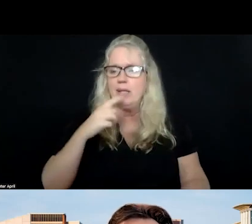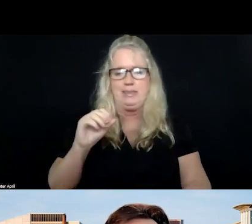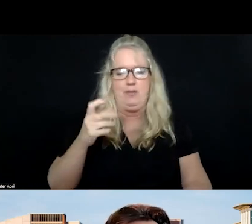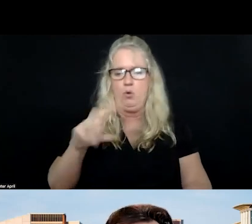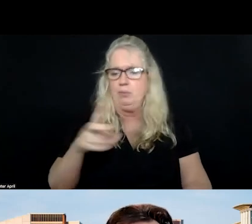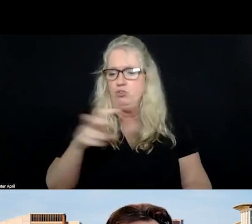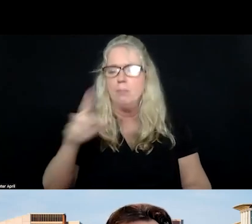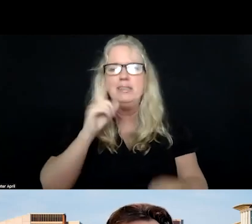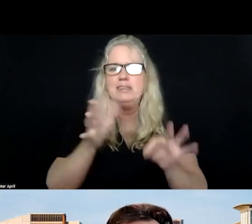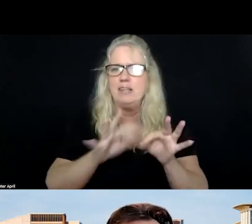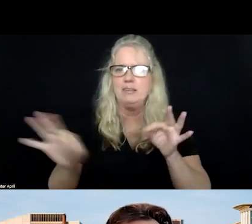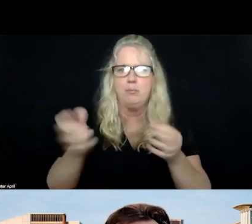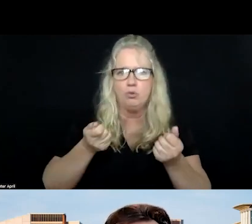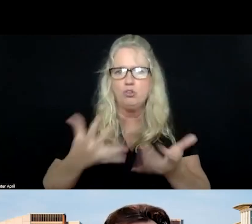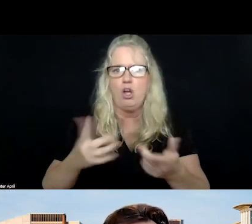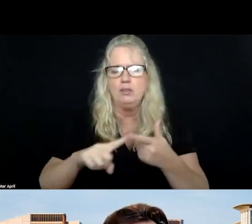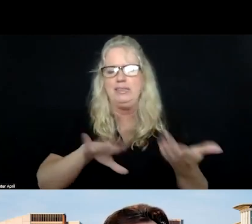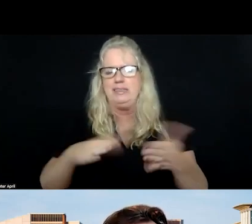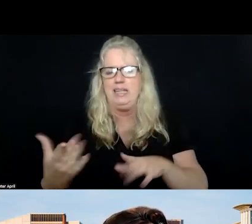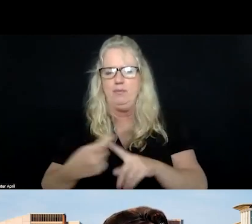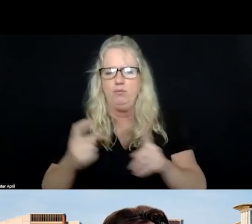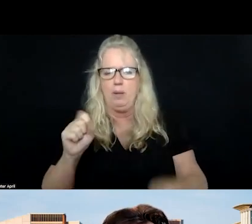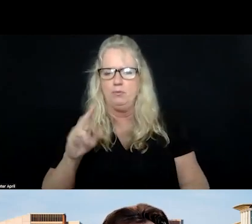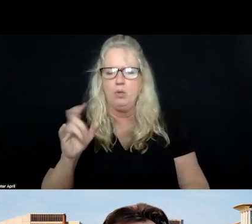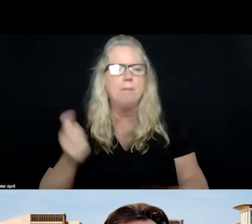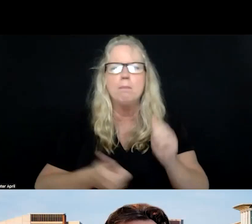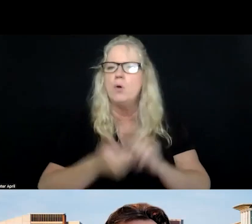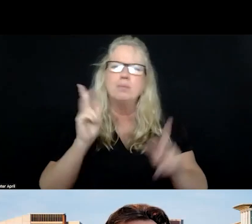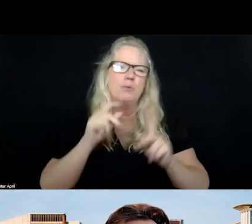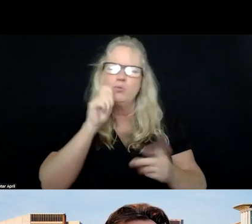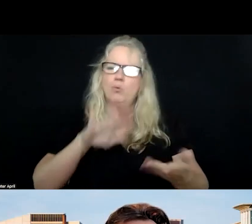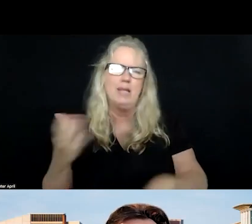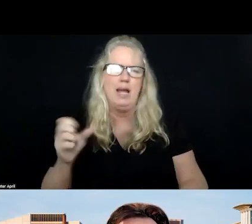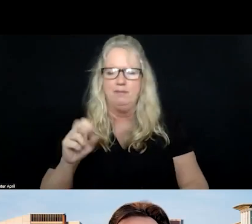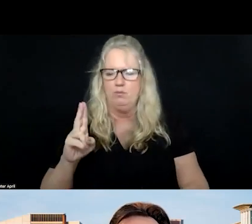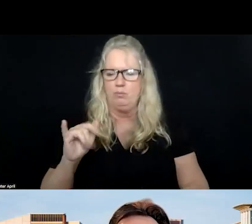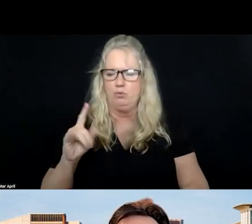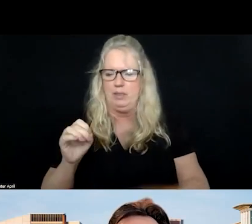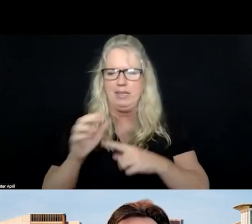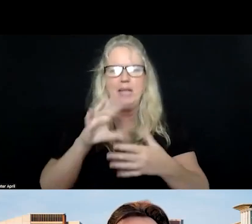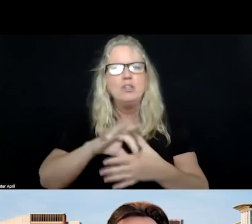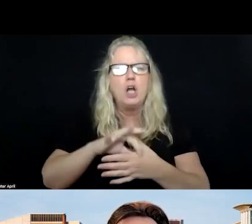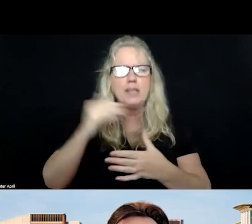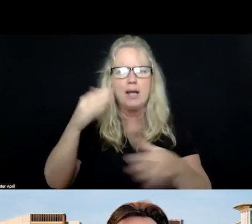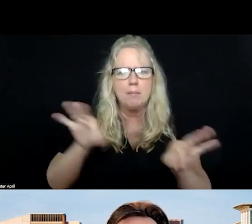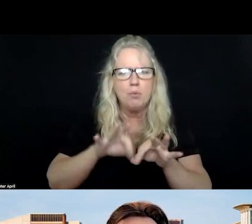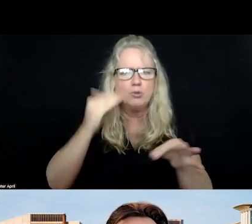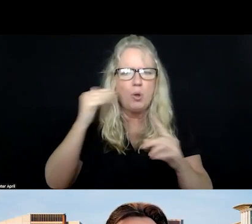simple cause of a death by suicide. Most people don't die by suicide. We need to know the context. Next slide.